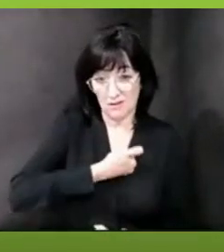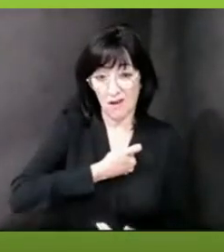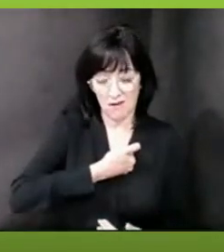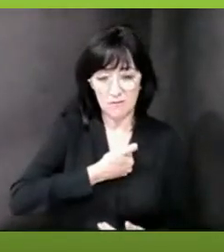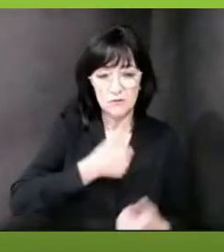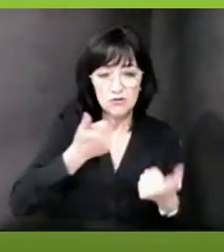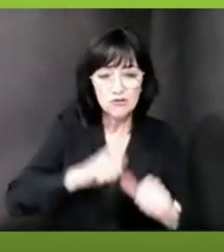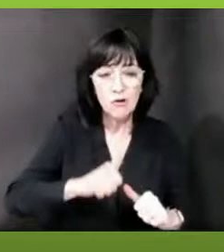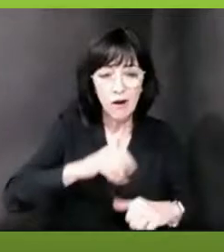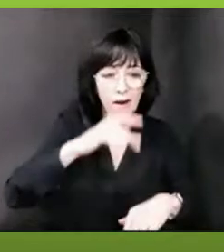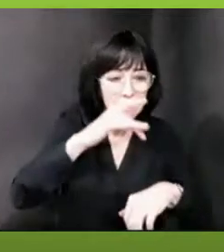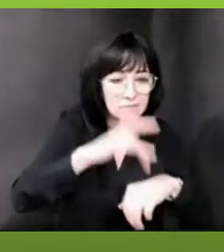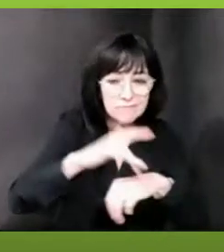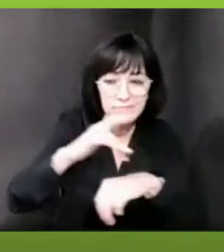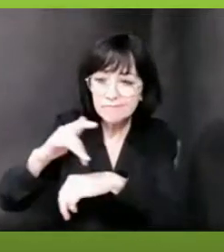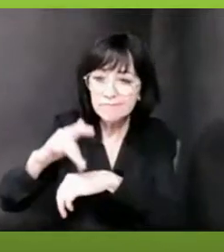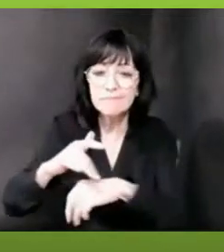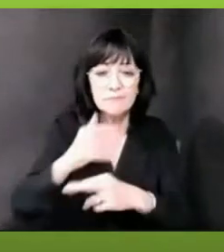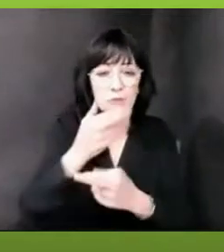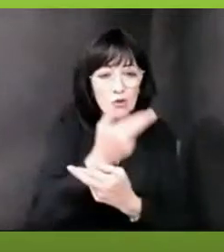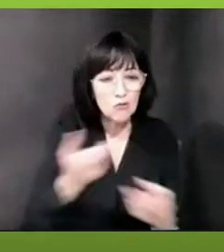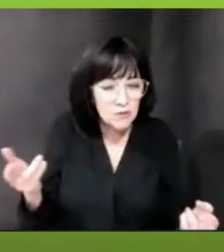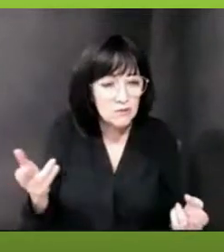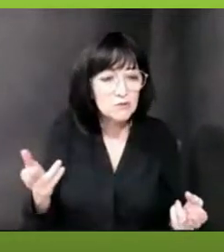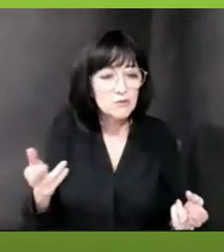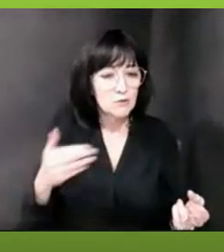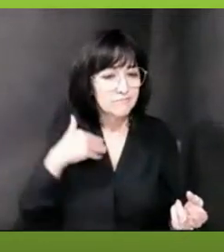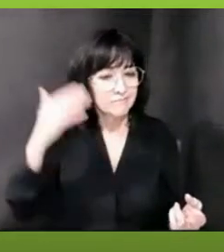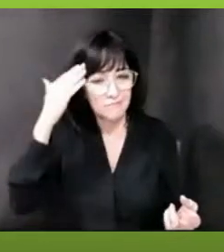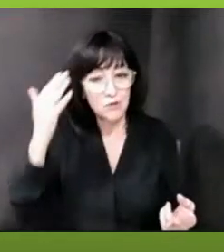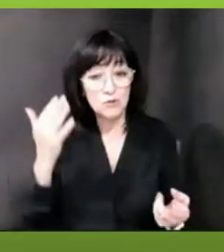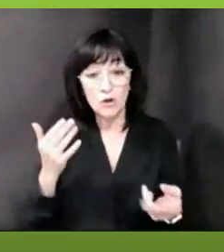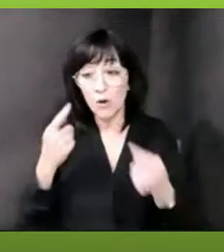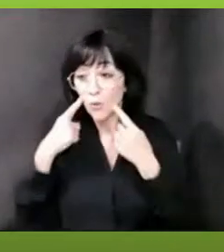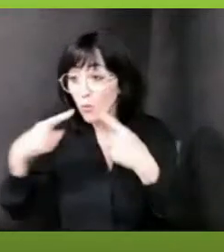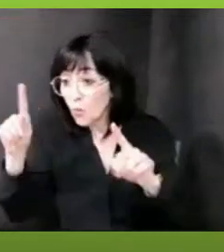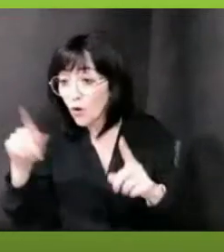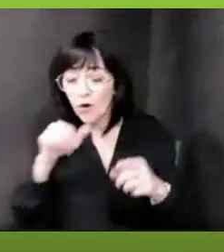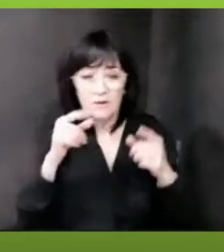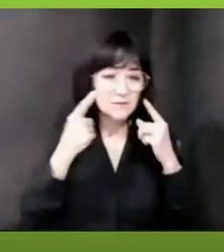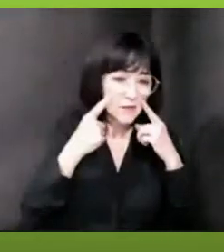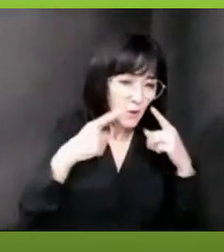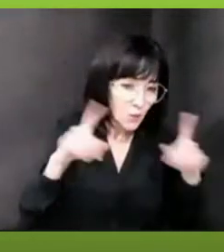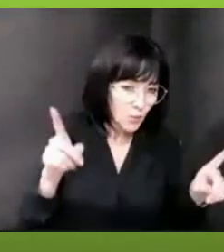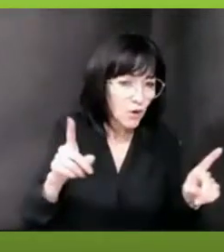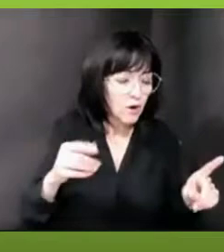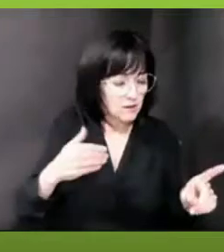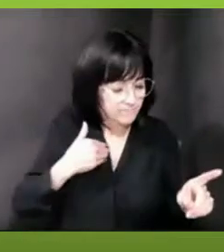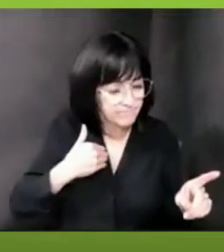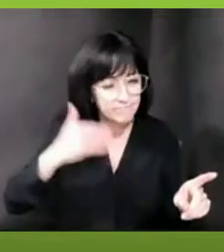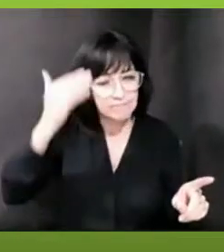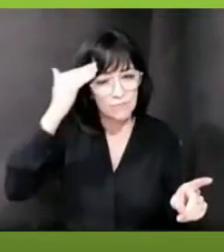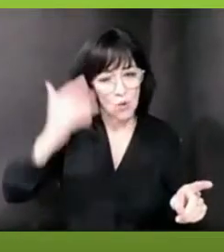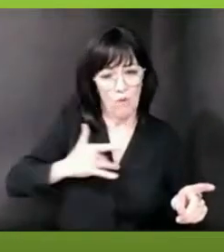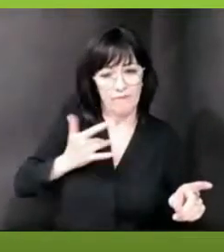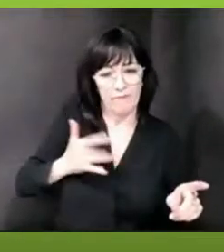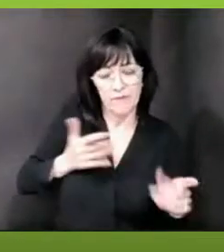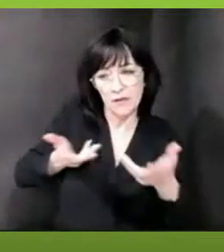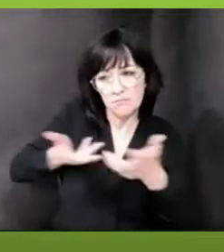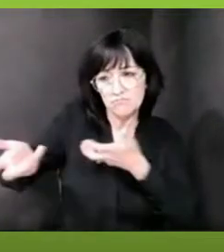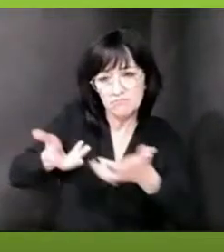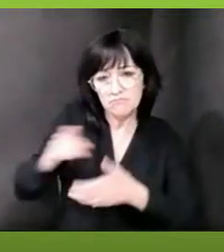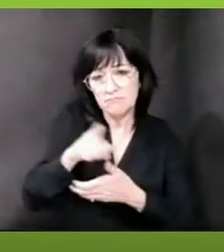trials, tribulations, the emotions that parents and caregivers go through, and we just want to support other parents and